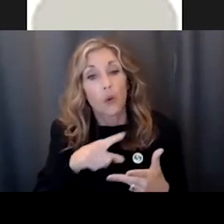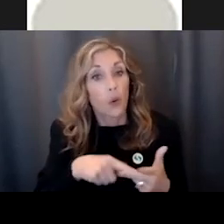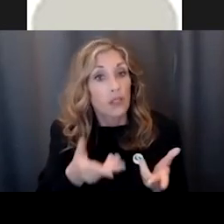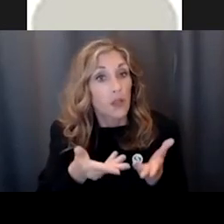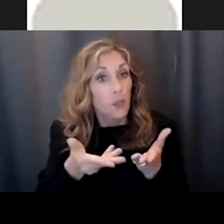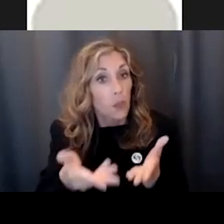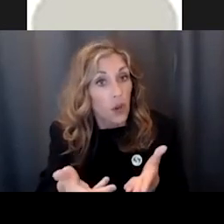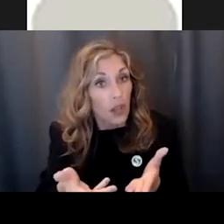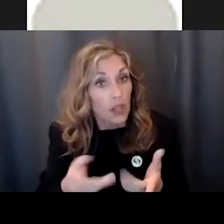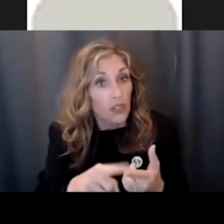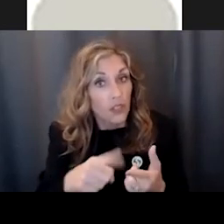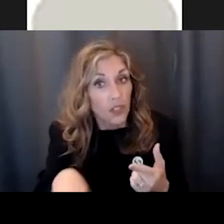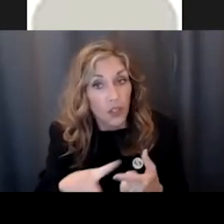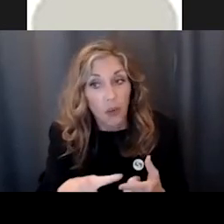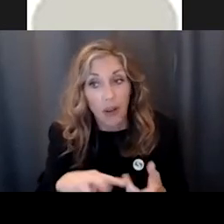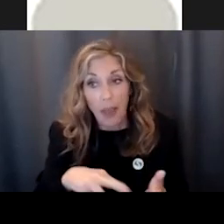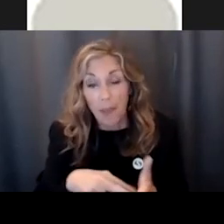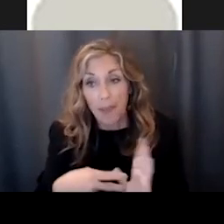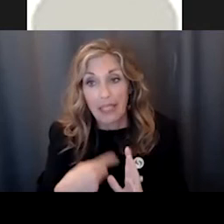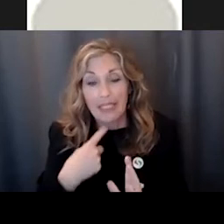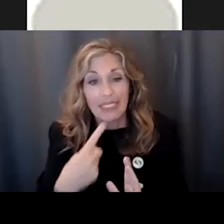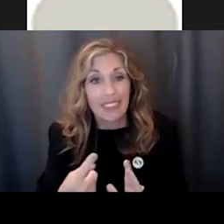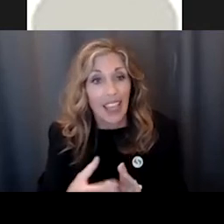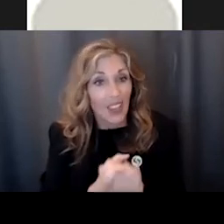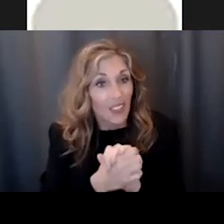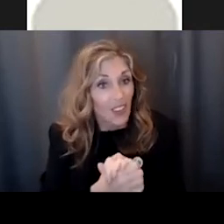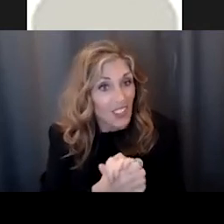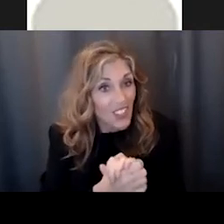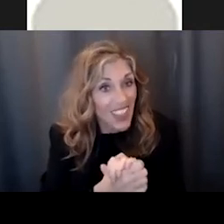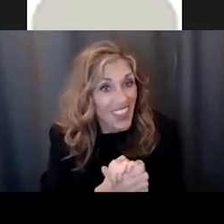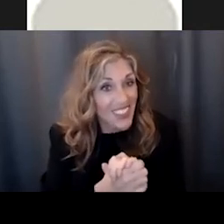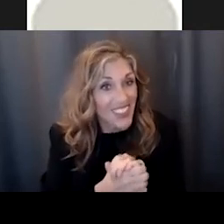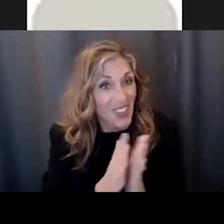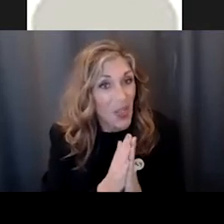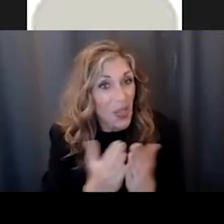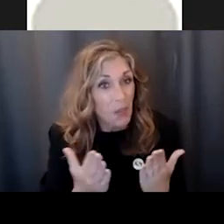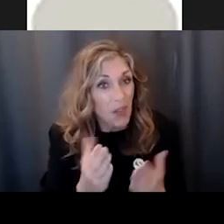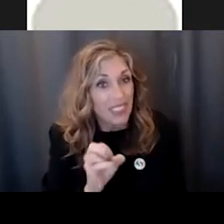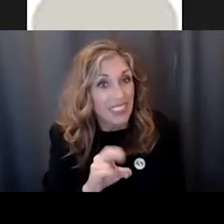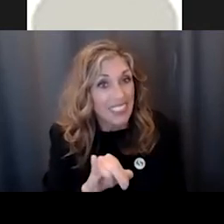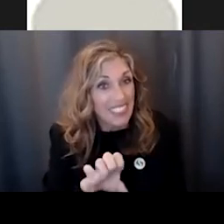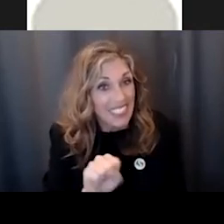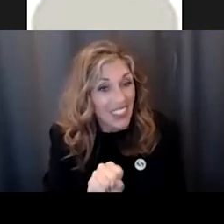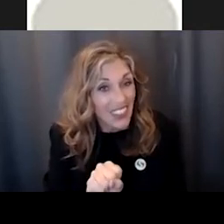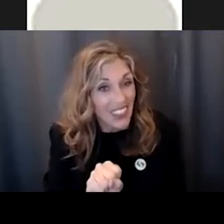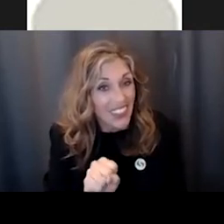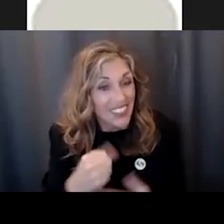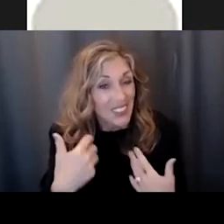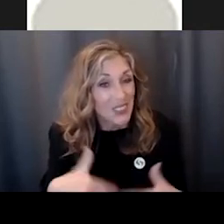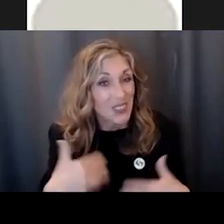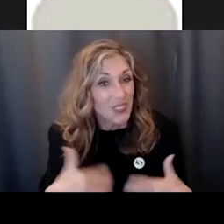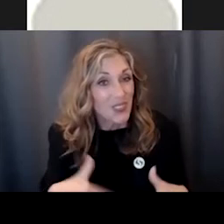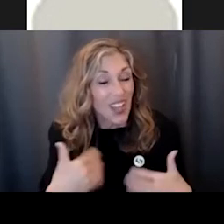say congratulations on the book series. Wow, those covers. So that's fantastic,